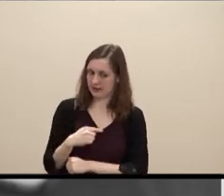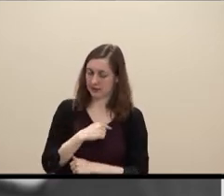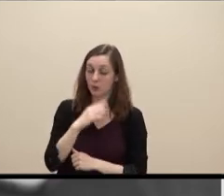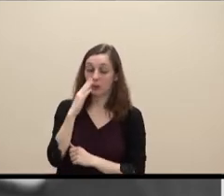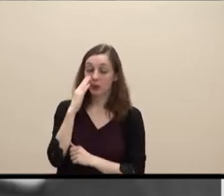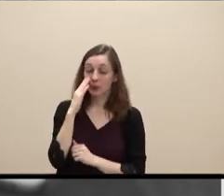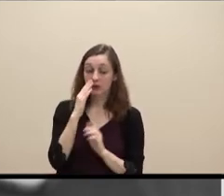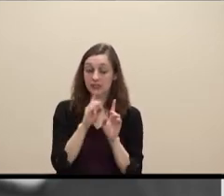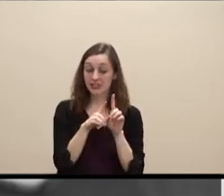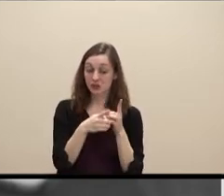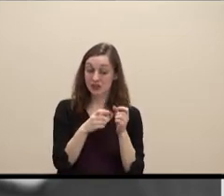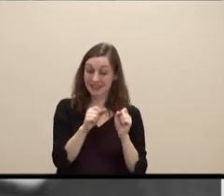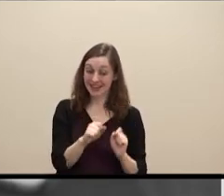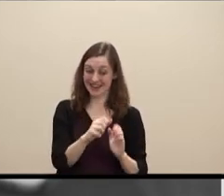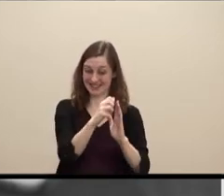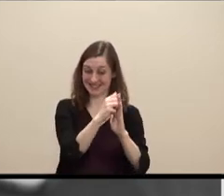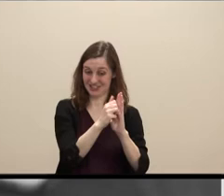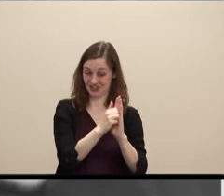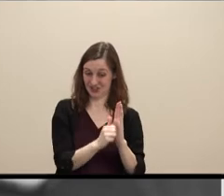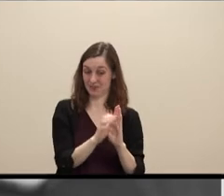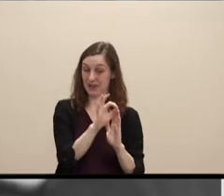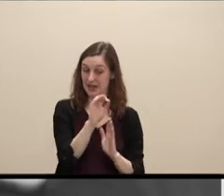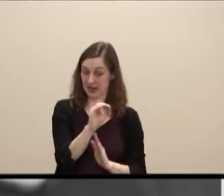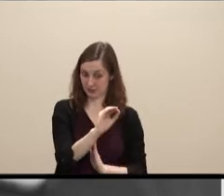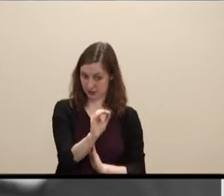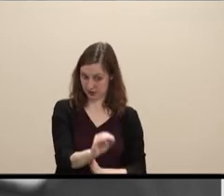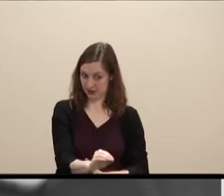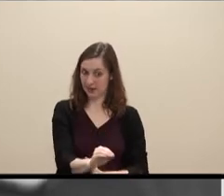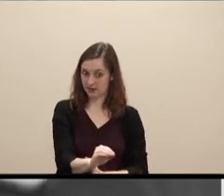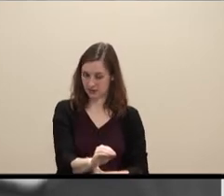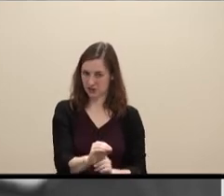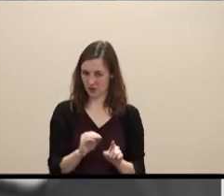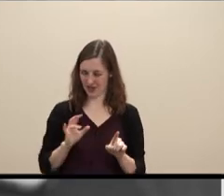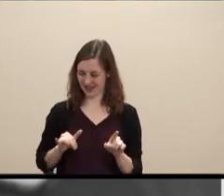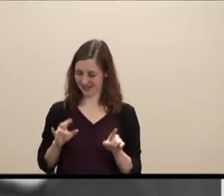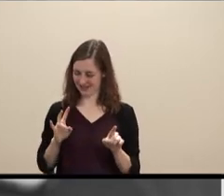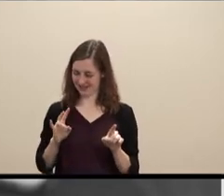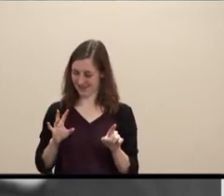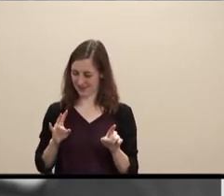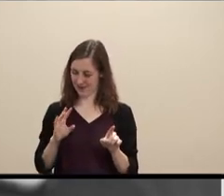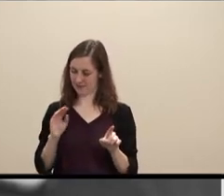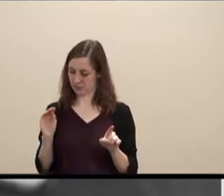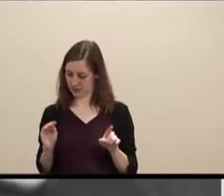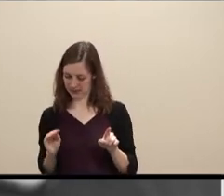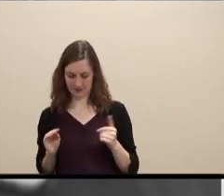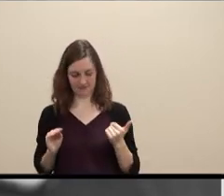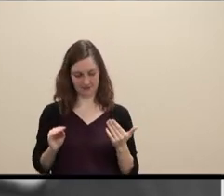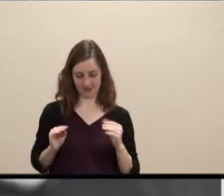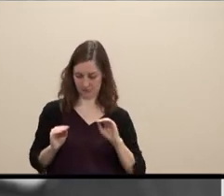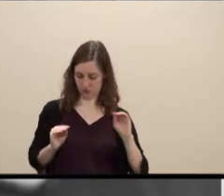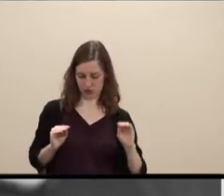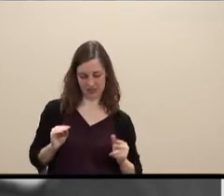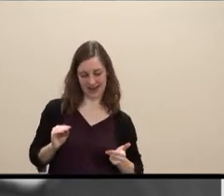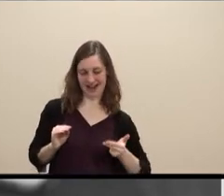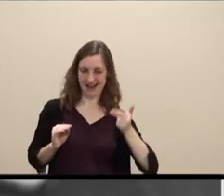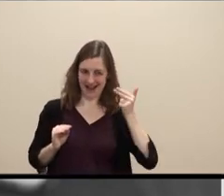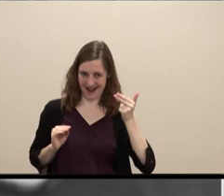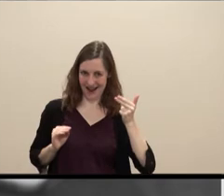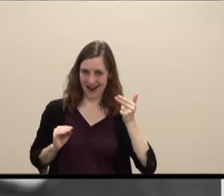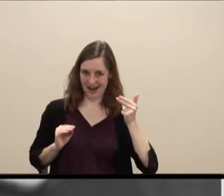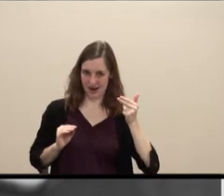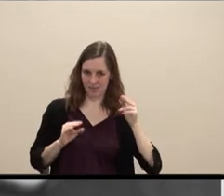deductions from the 90%. So in our case, it'd be the 75% of that allocation and the 15% for the other high-performing